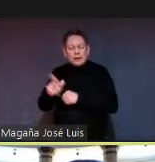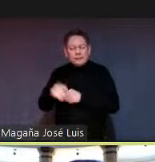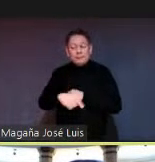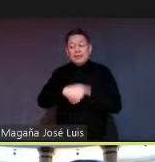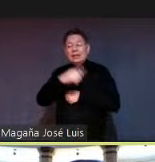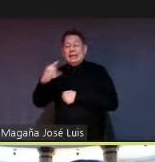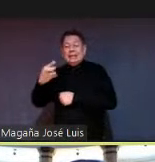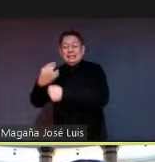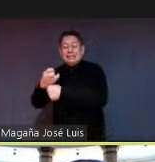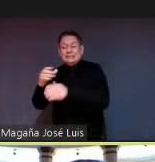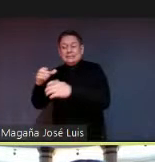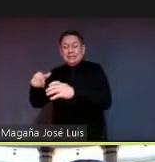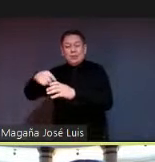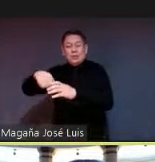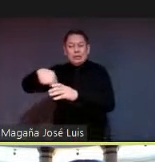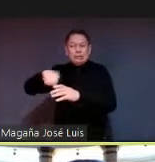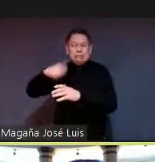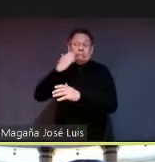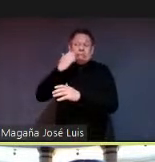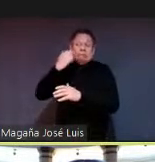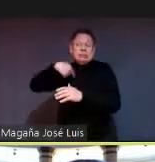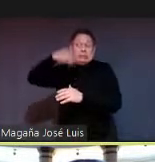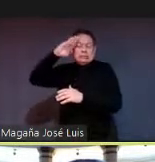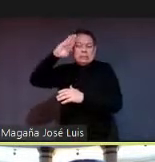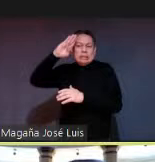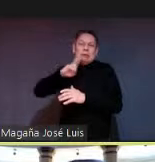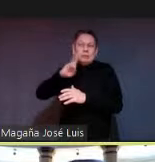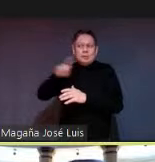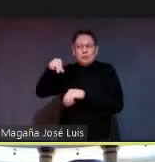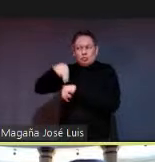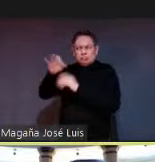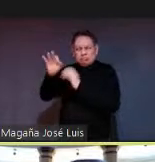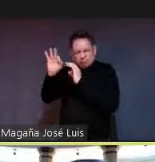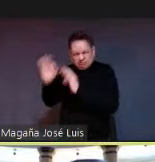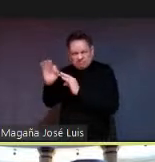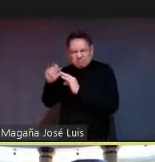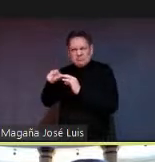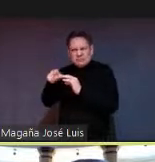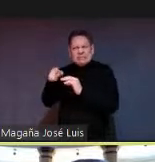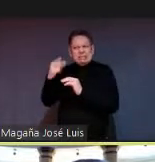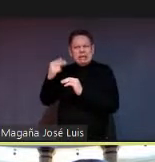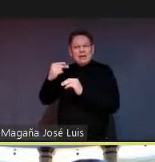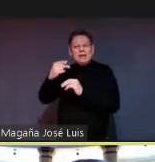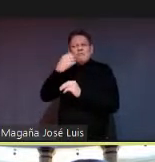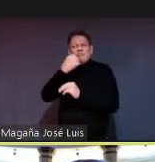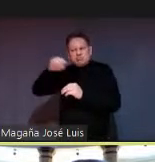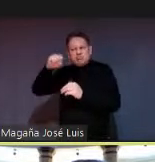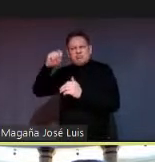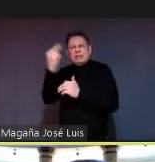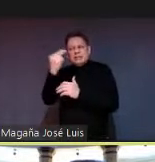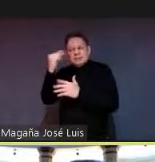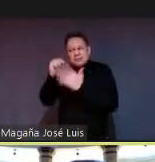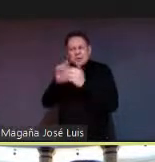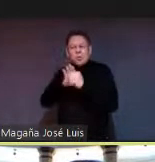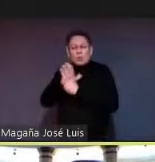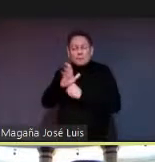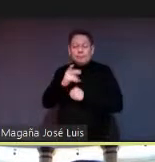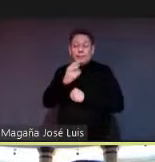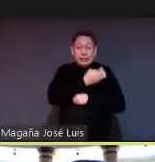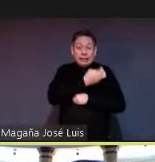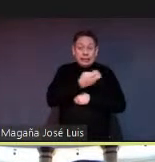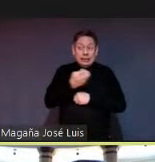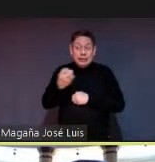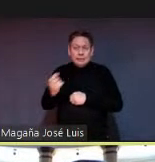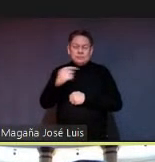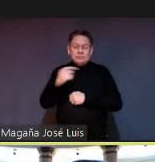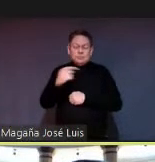of the graduate. At the second stage, we received all the information from healthcare providers, in this case, the